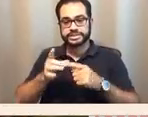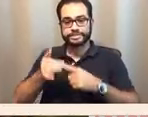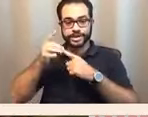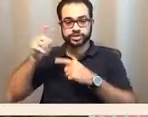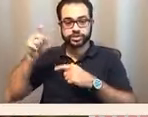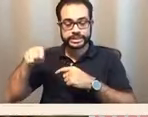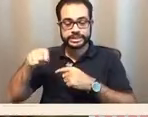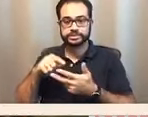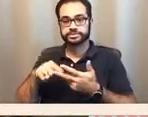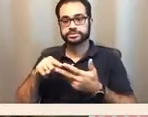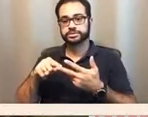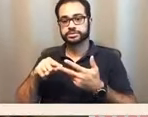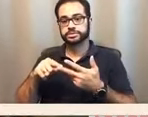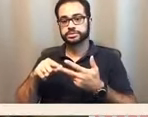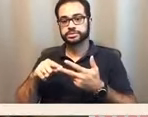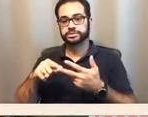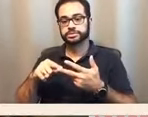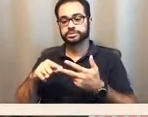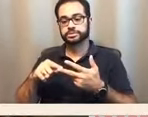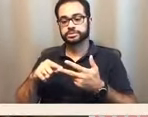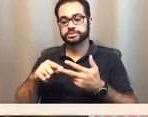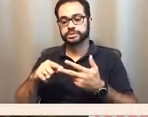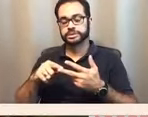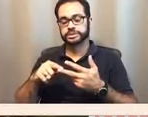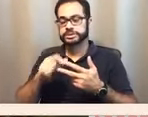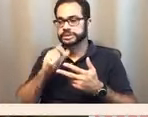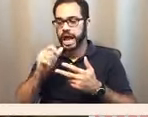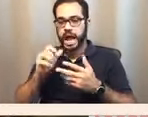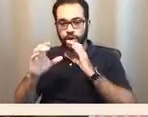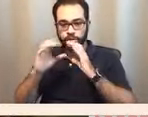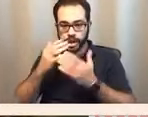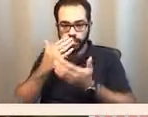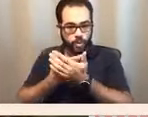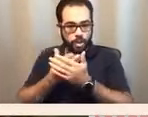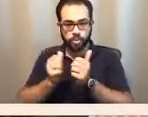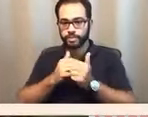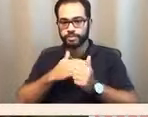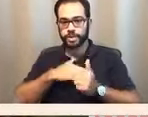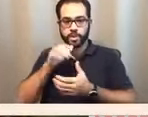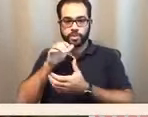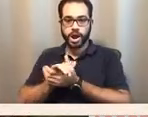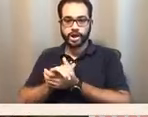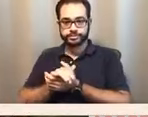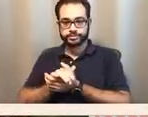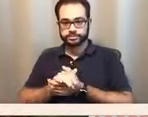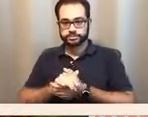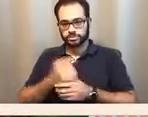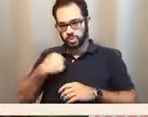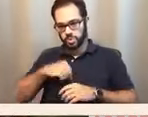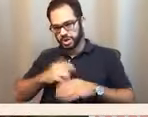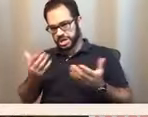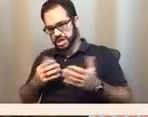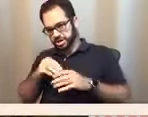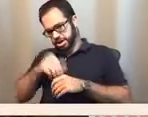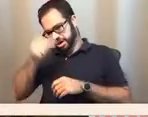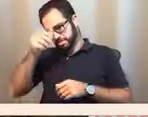times that communicating with my wife. We in the man cave now, so I can share this with